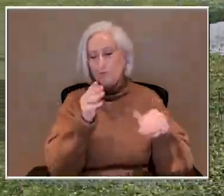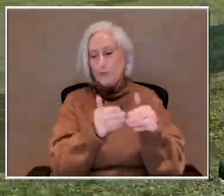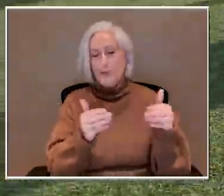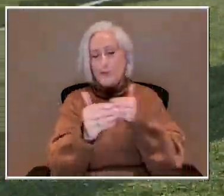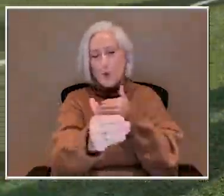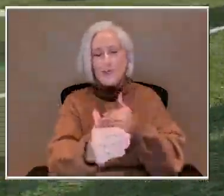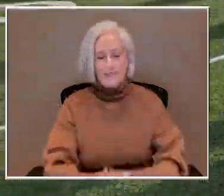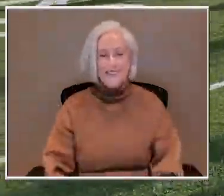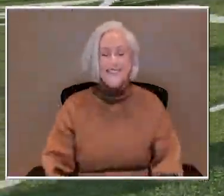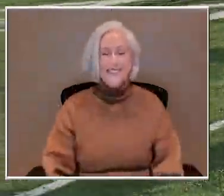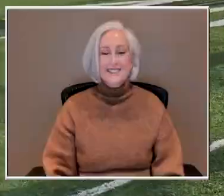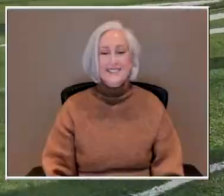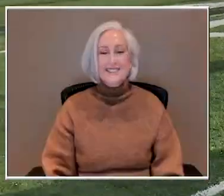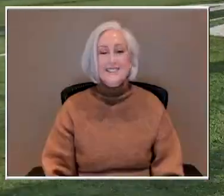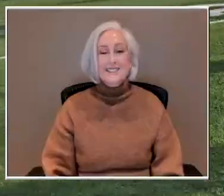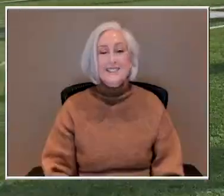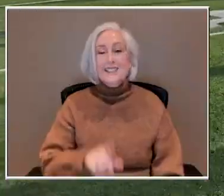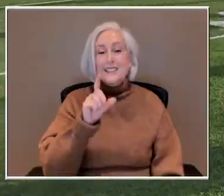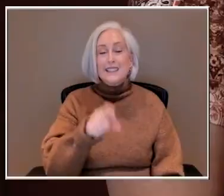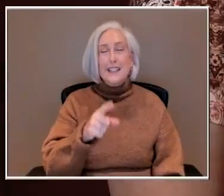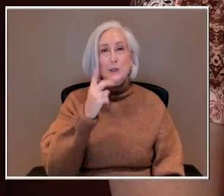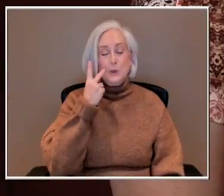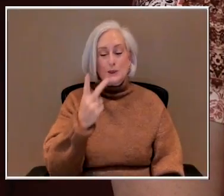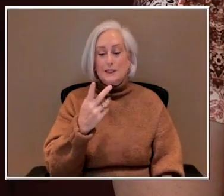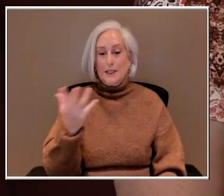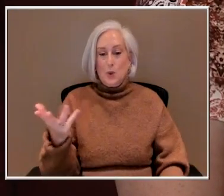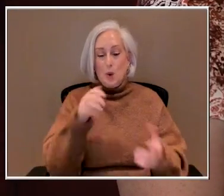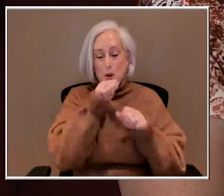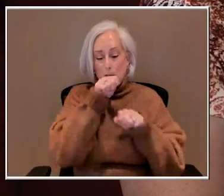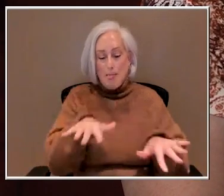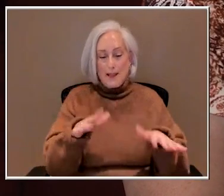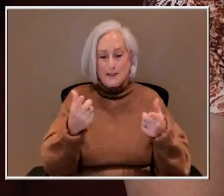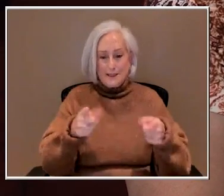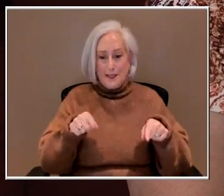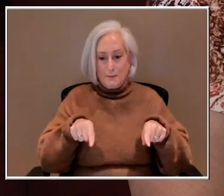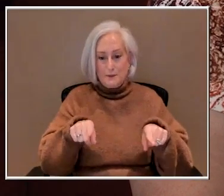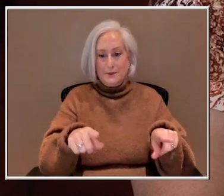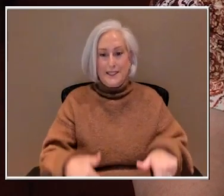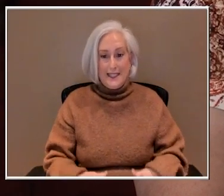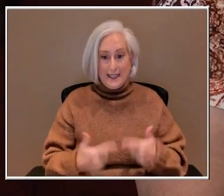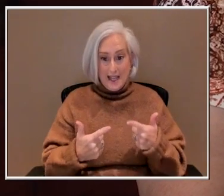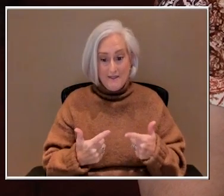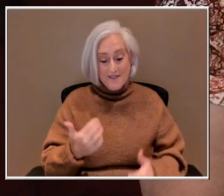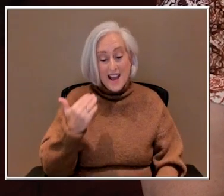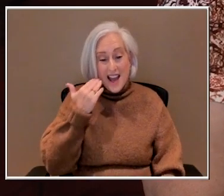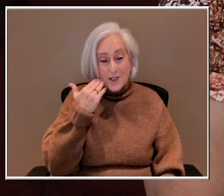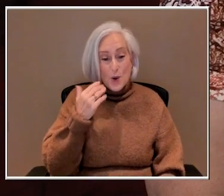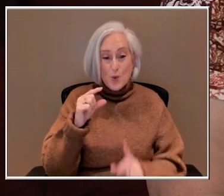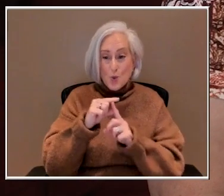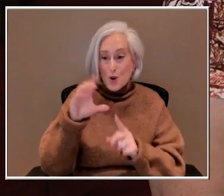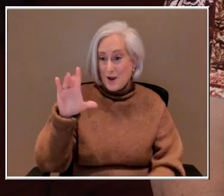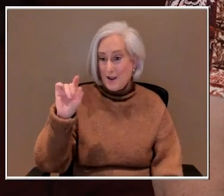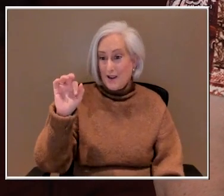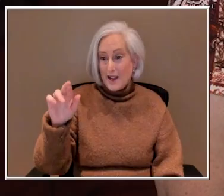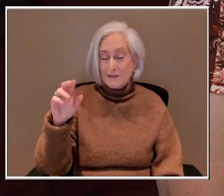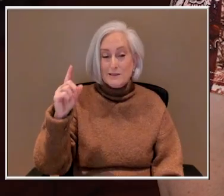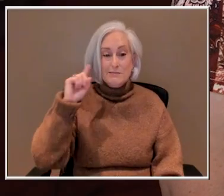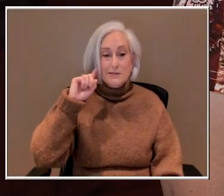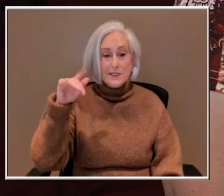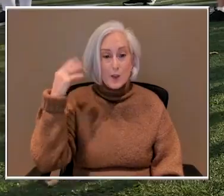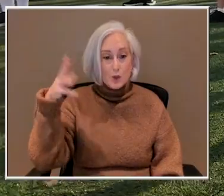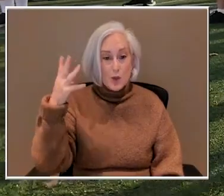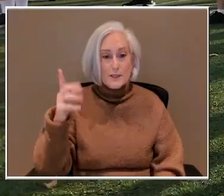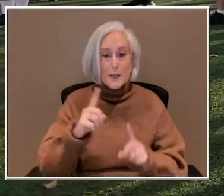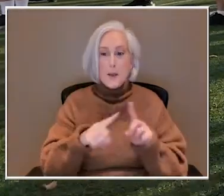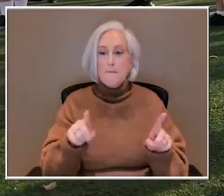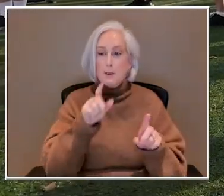You have to see the blessings in life, and even having cancer, even though it sounds insane, is a blessing in